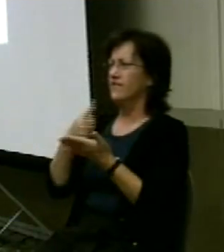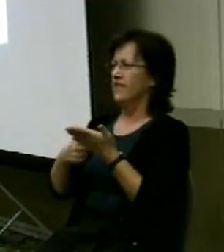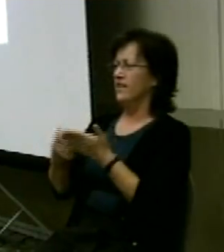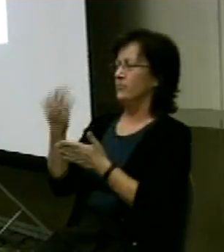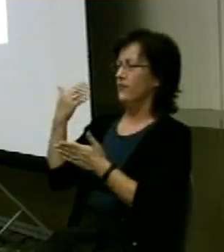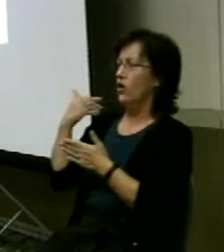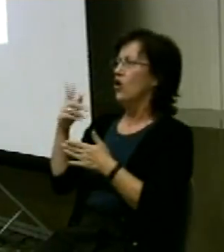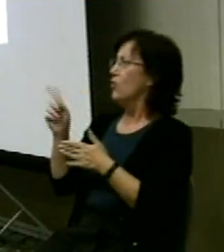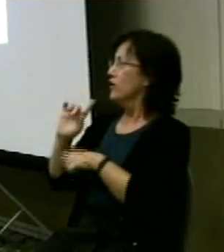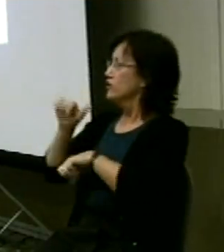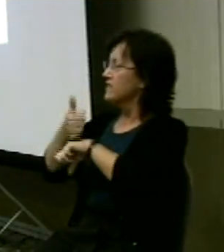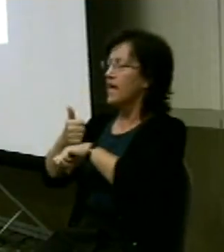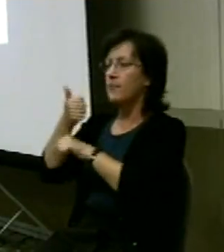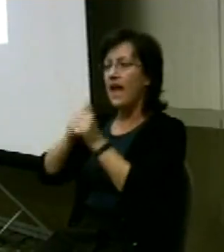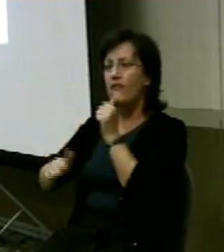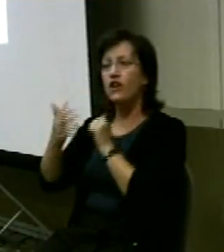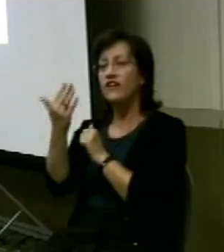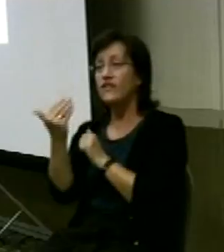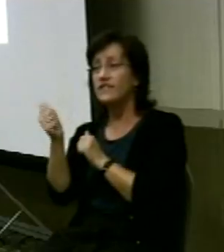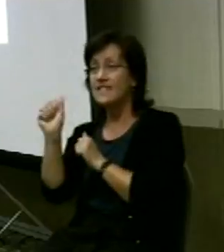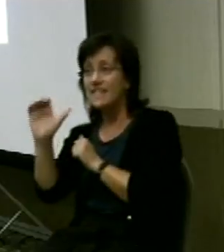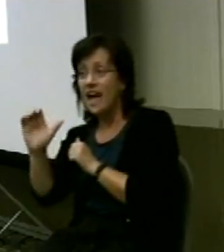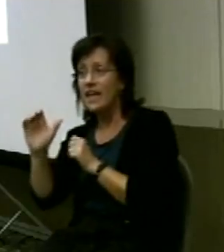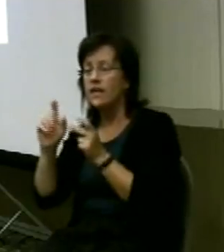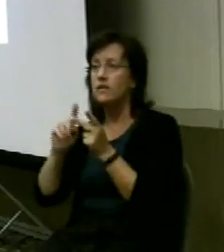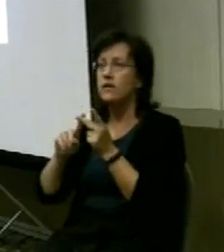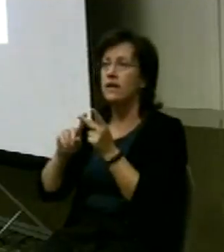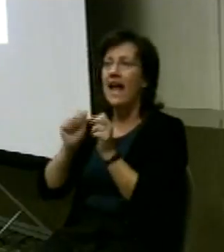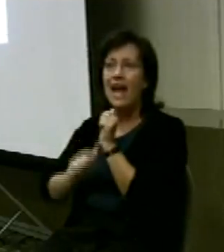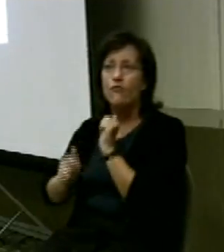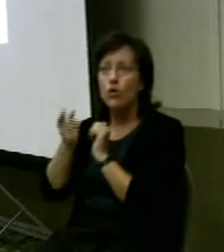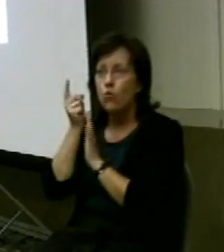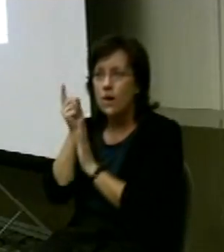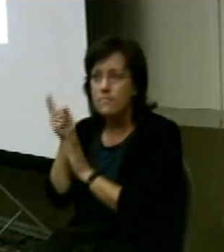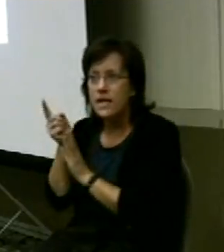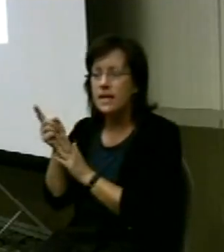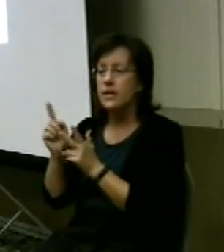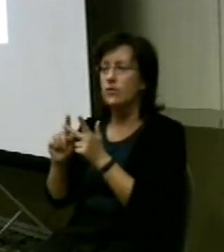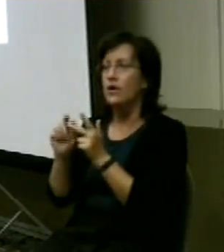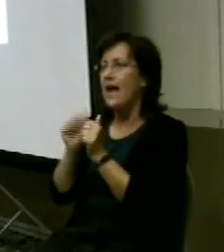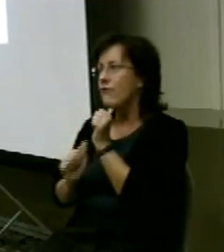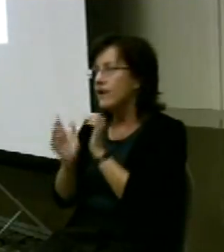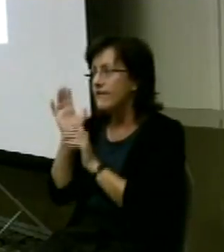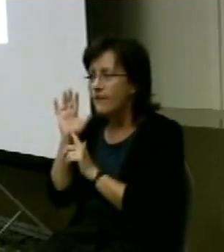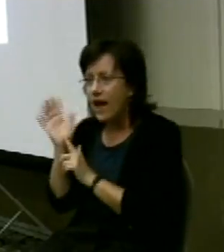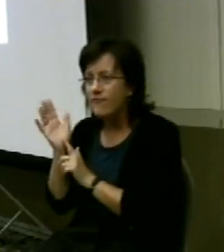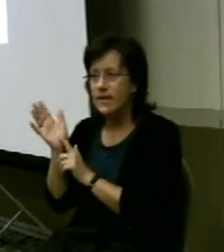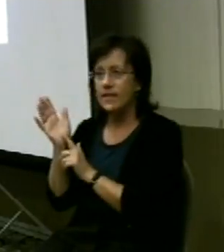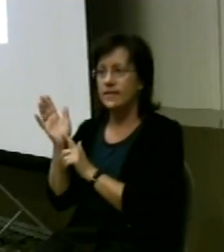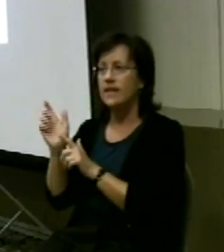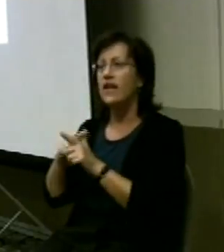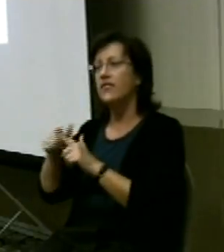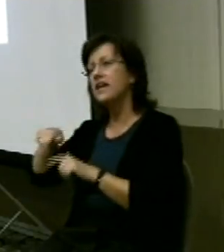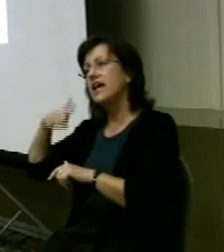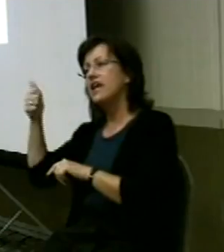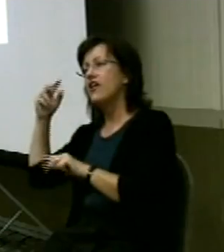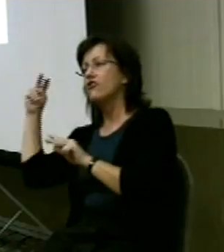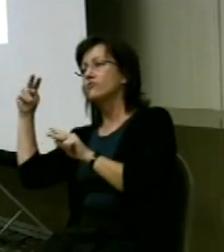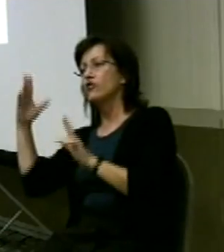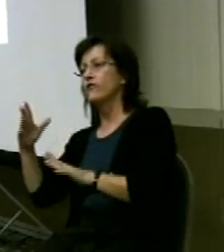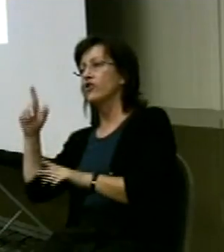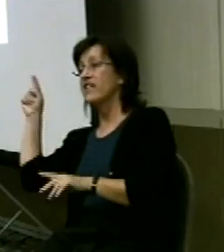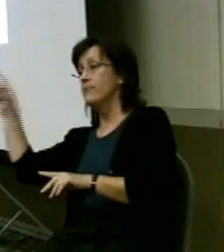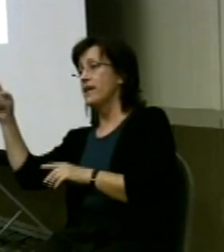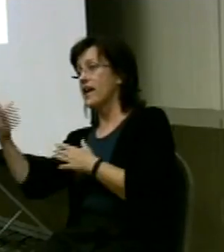up every 15 seconds or every 1 minute or every 5 minutes, and you have another observer in the back of your room, and